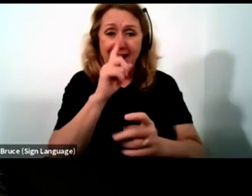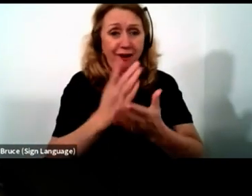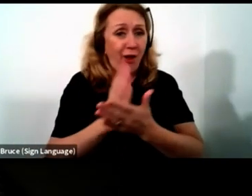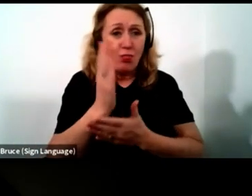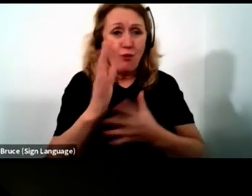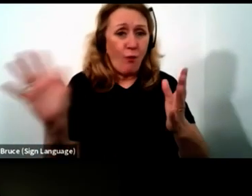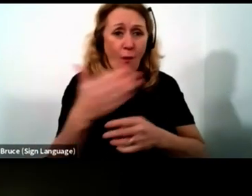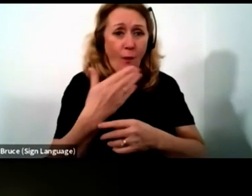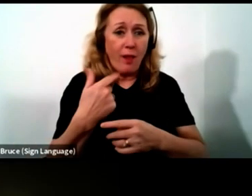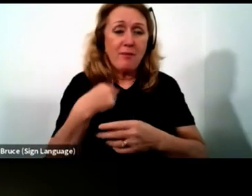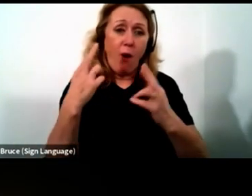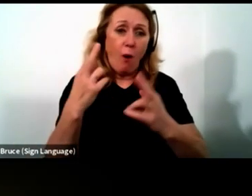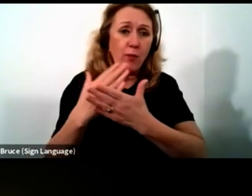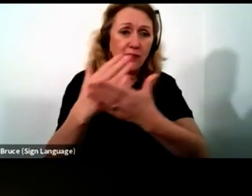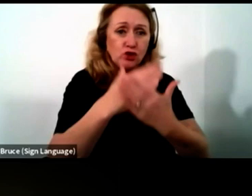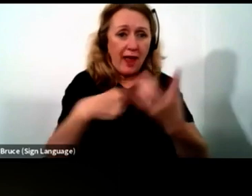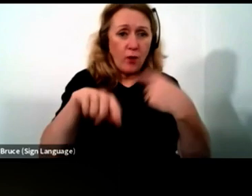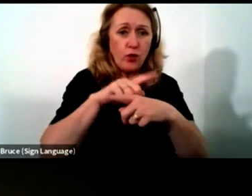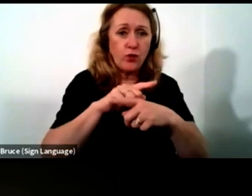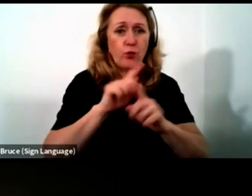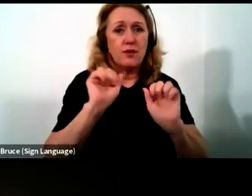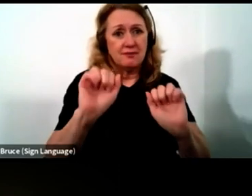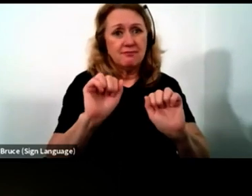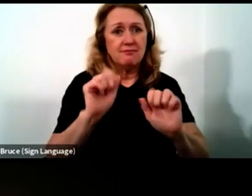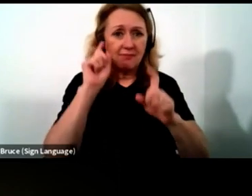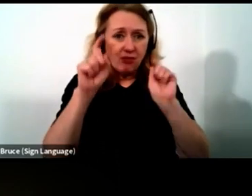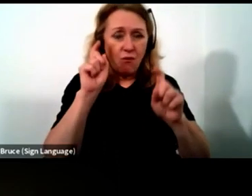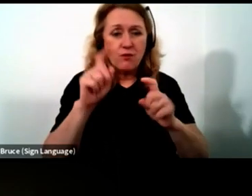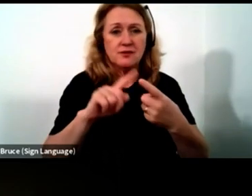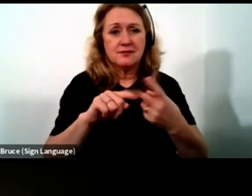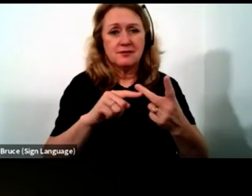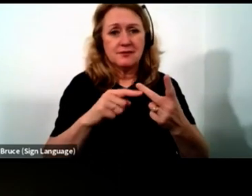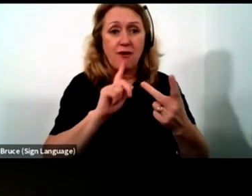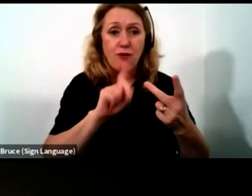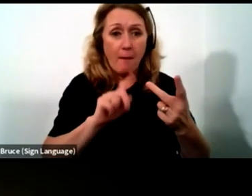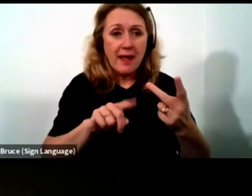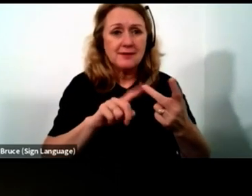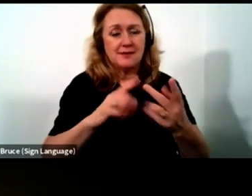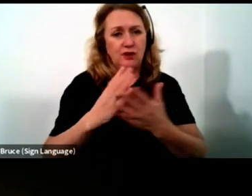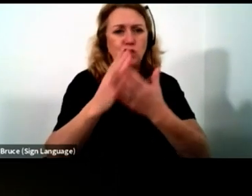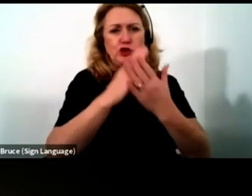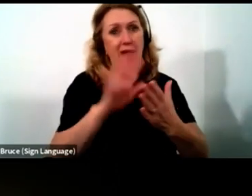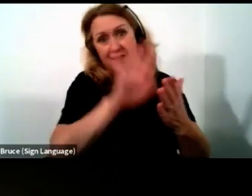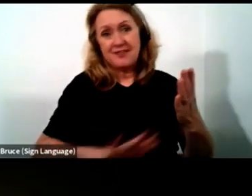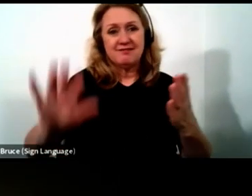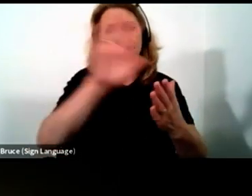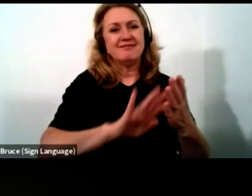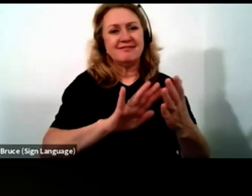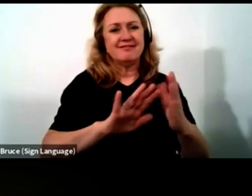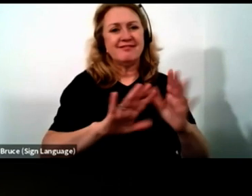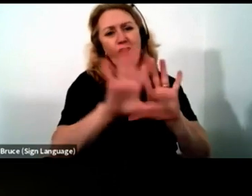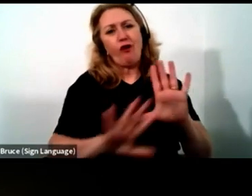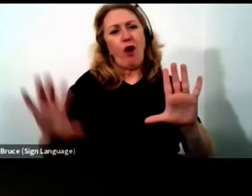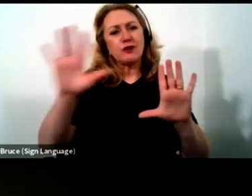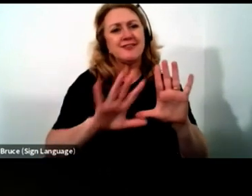hopeful that they will be shared, and these insights, these thoughts, these comments will be shared widely across the African continent. We'll find ways